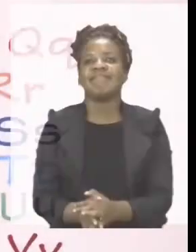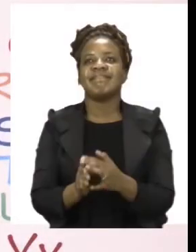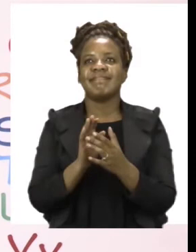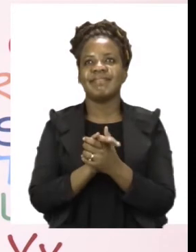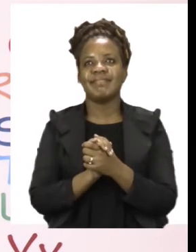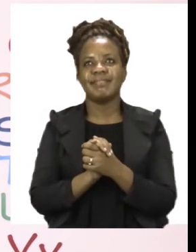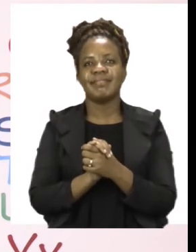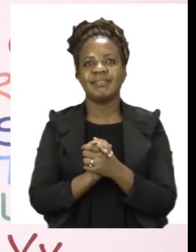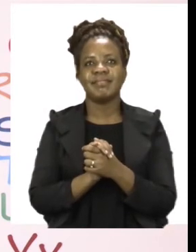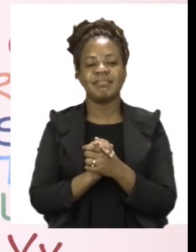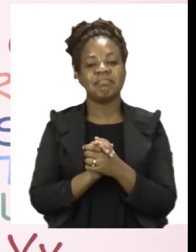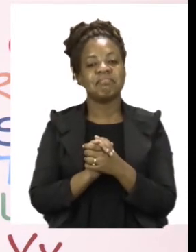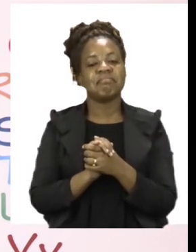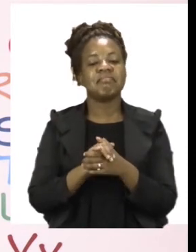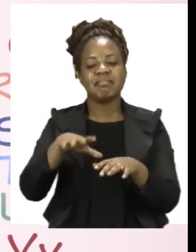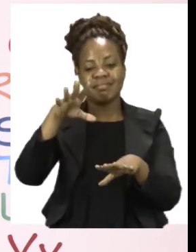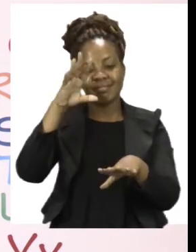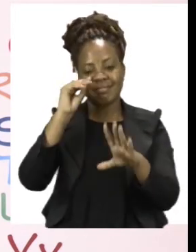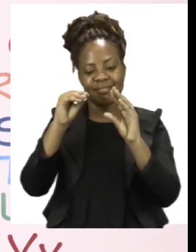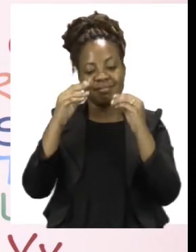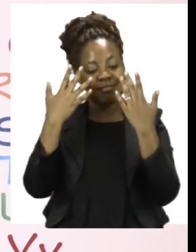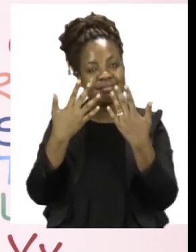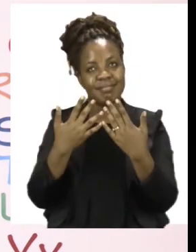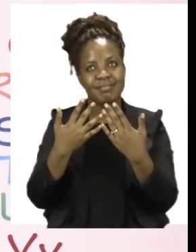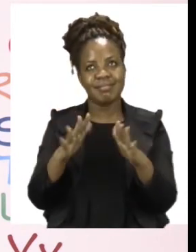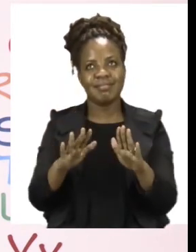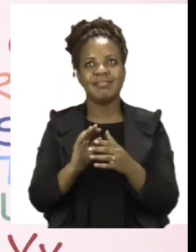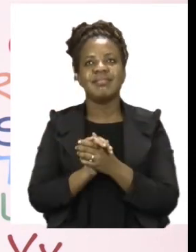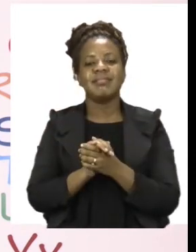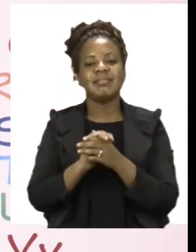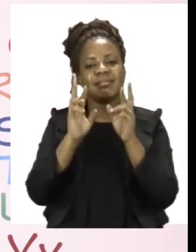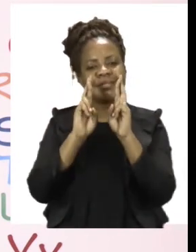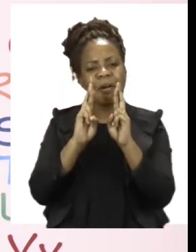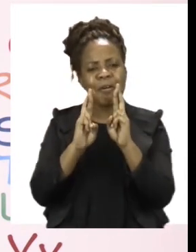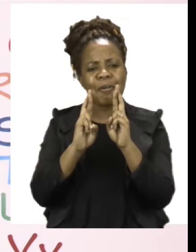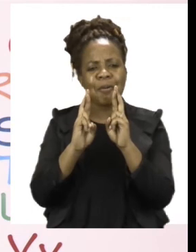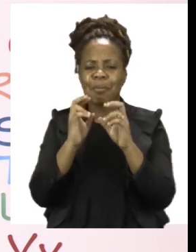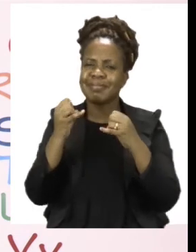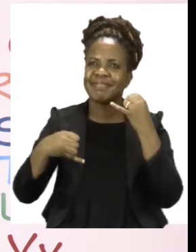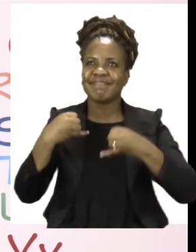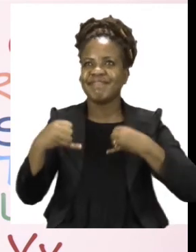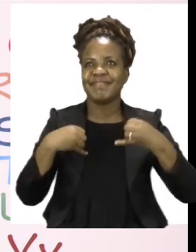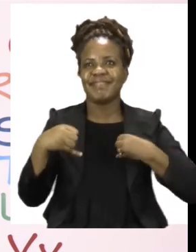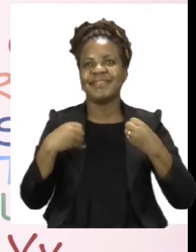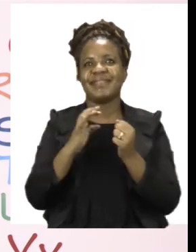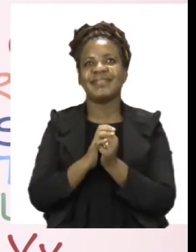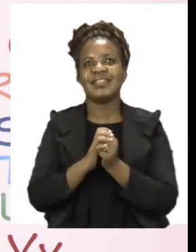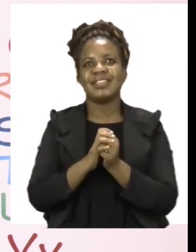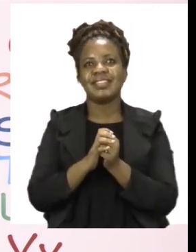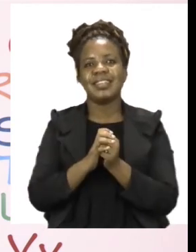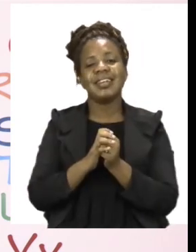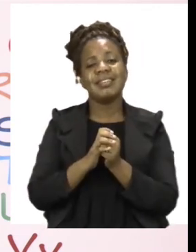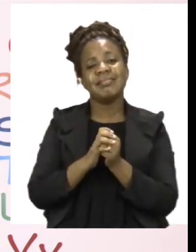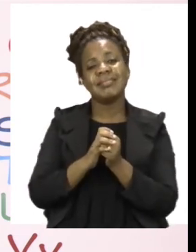We have now come to the end of our lesson, boys and girls, and I hope that you had fun. Remember, if you're not sure